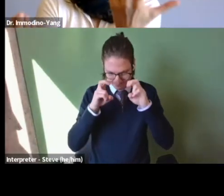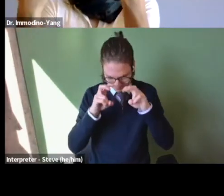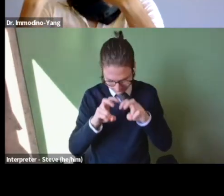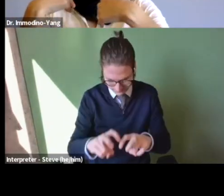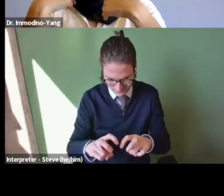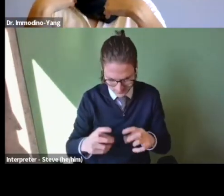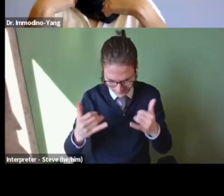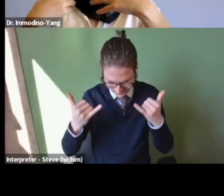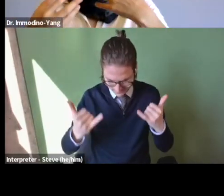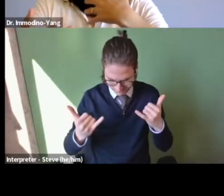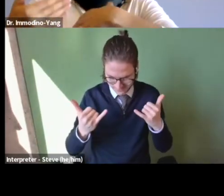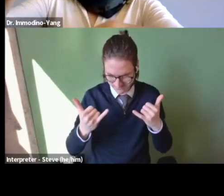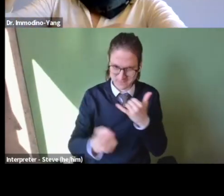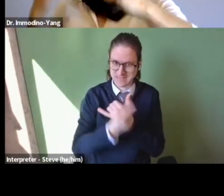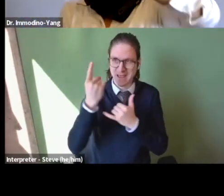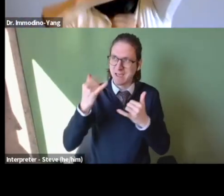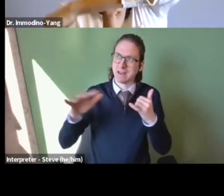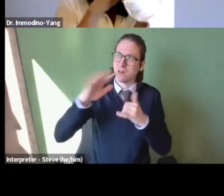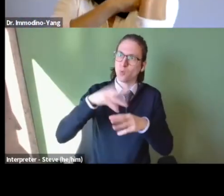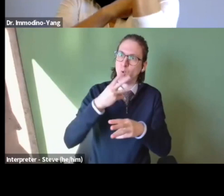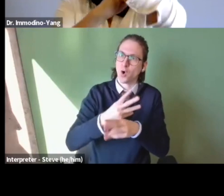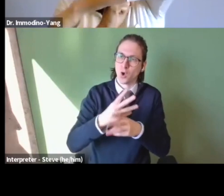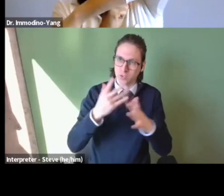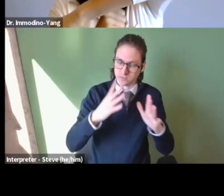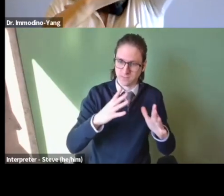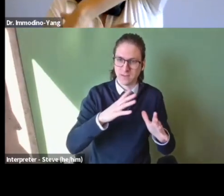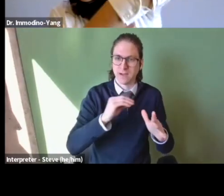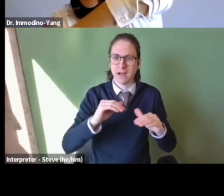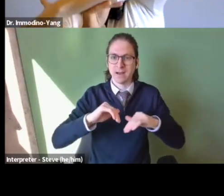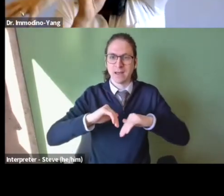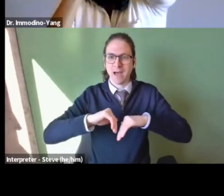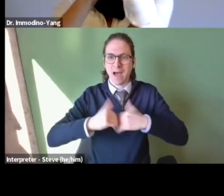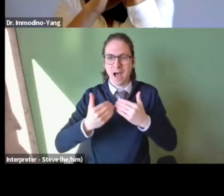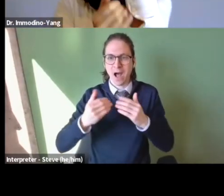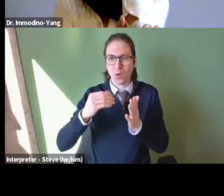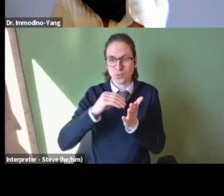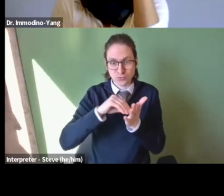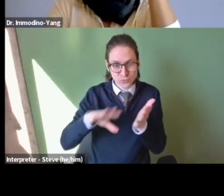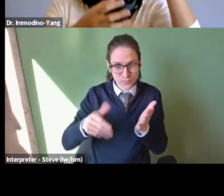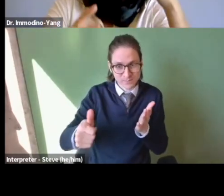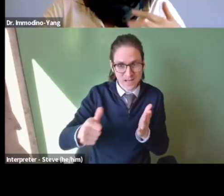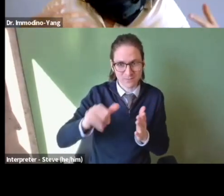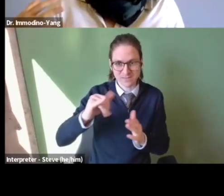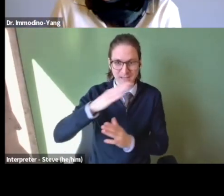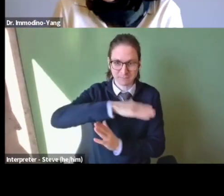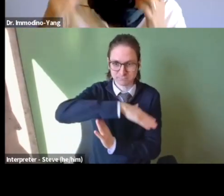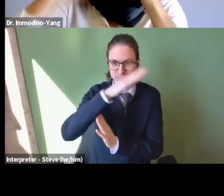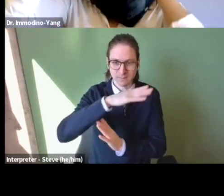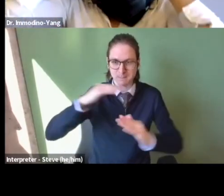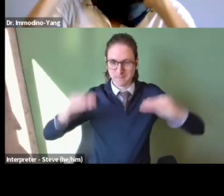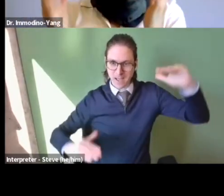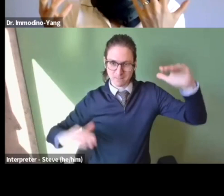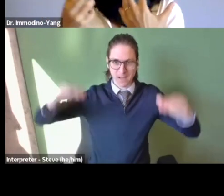then shifting himself and balancing like a seesaw, right? As he shifts into, and what is the bigger